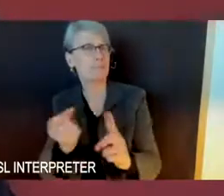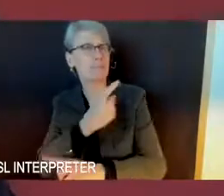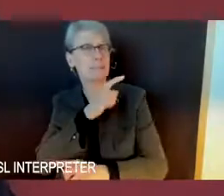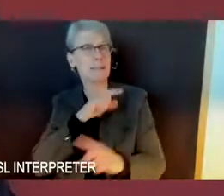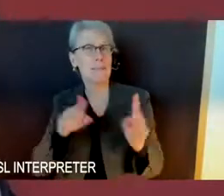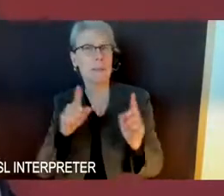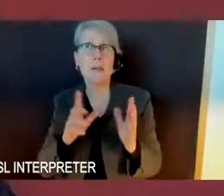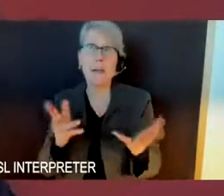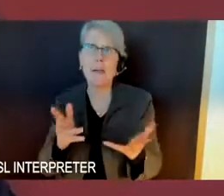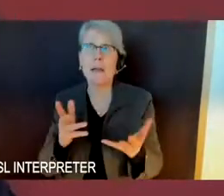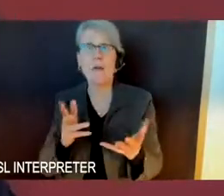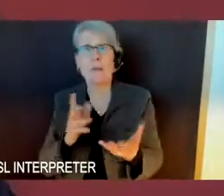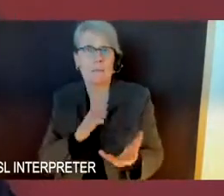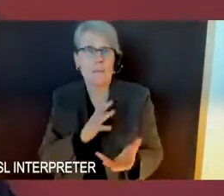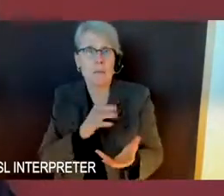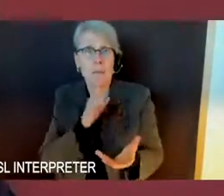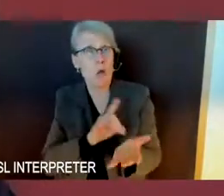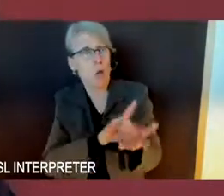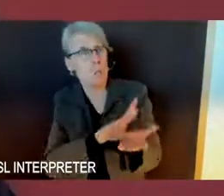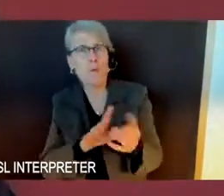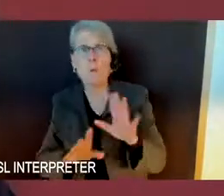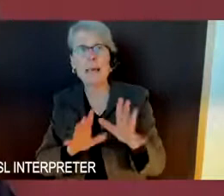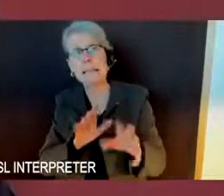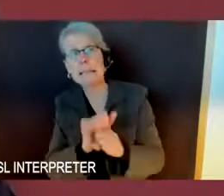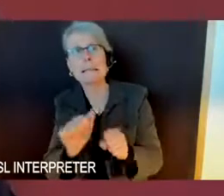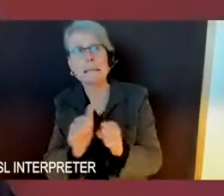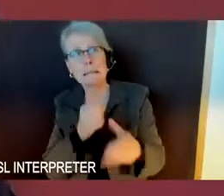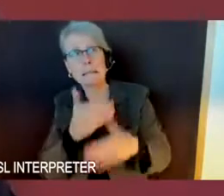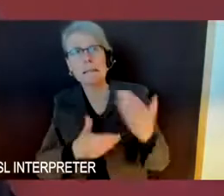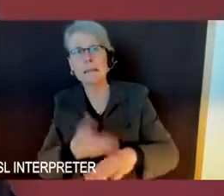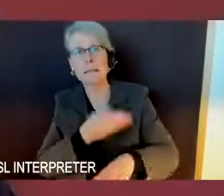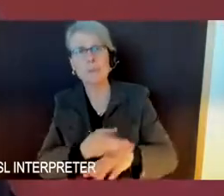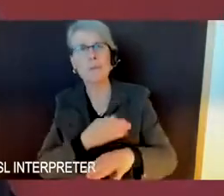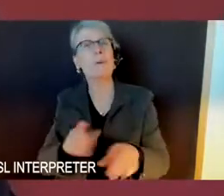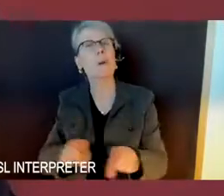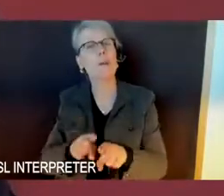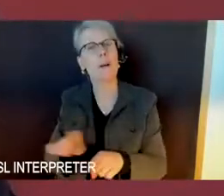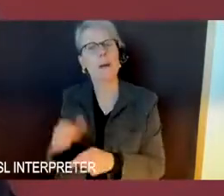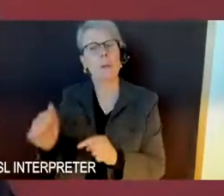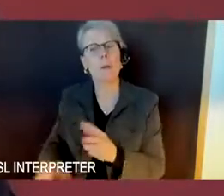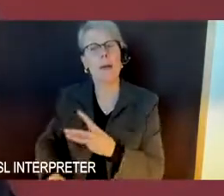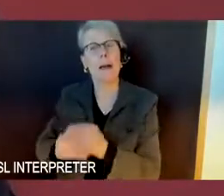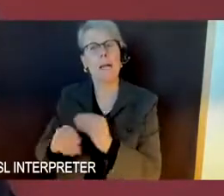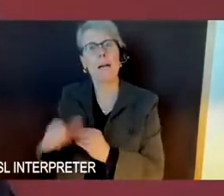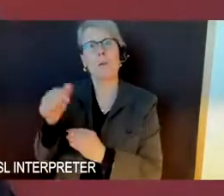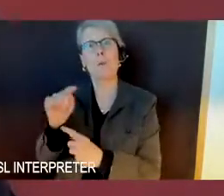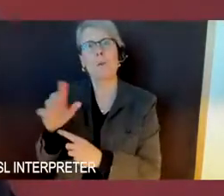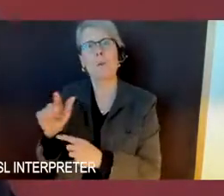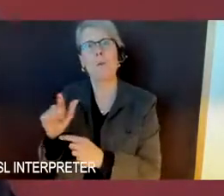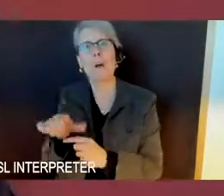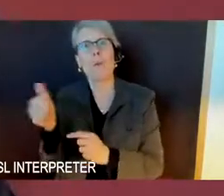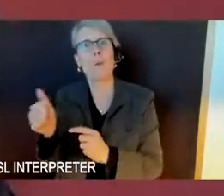or reflective. And that's not bad. We still need to work with those channels, but can we find ways to amplify